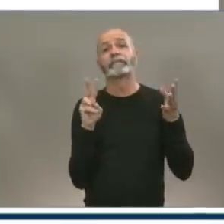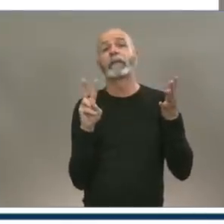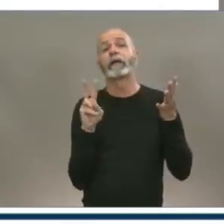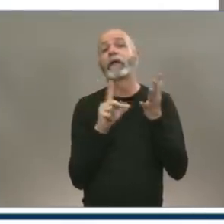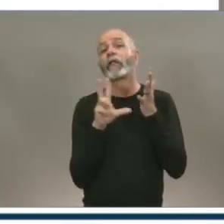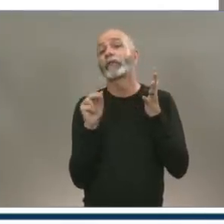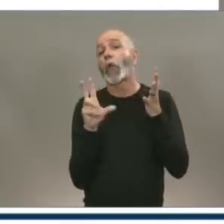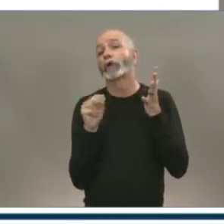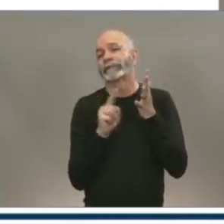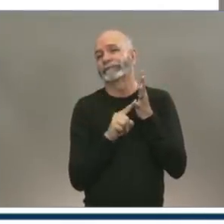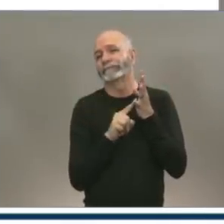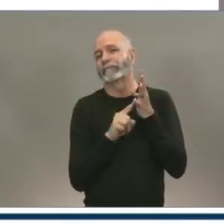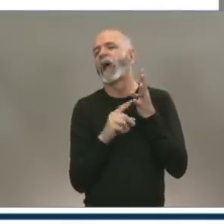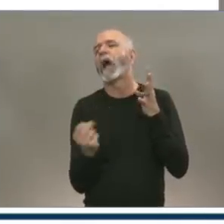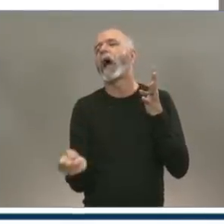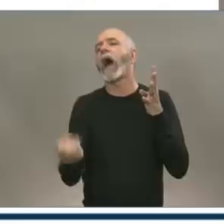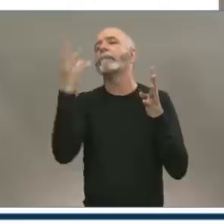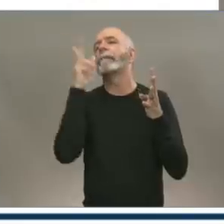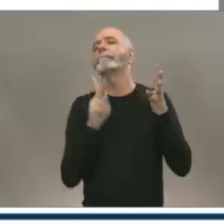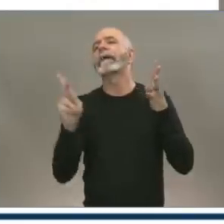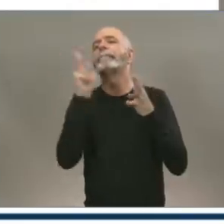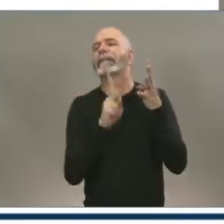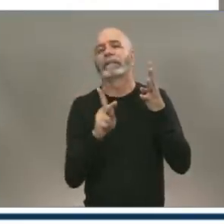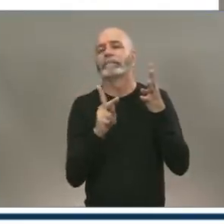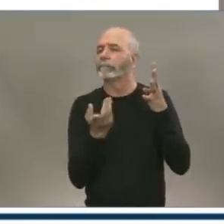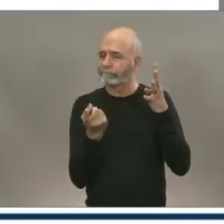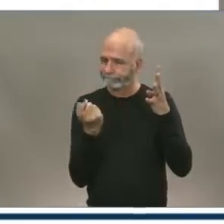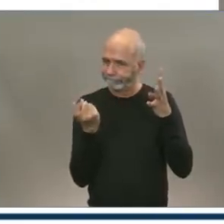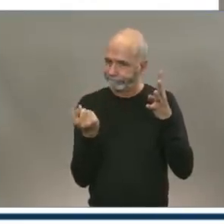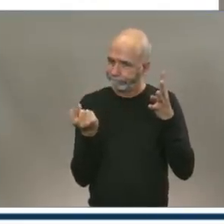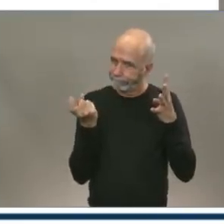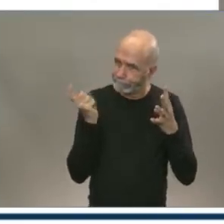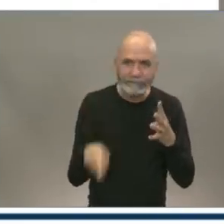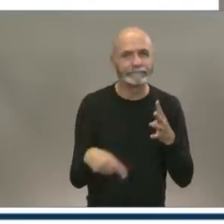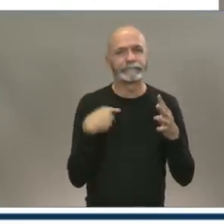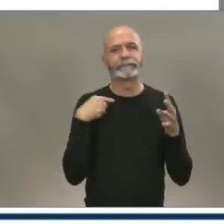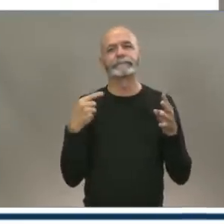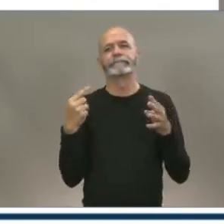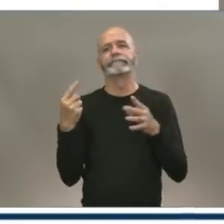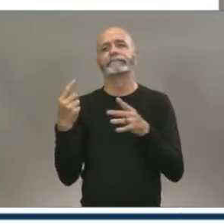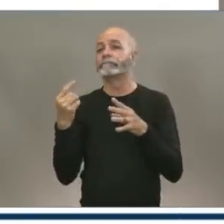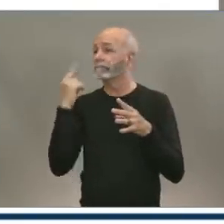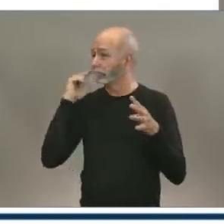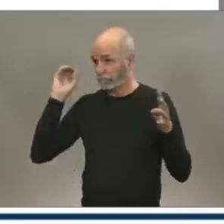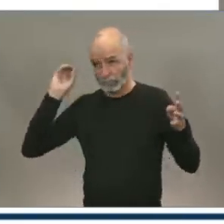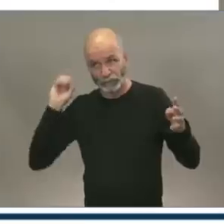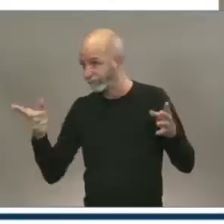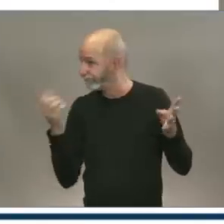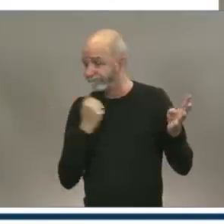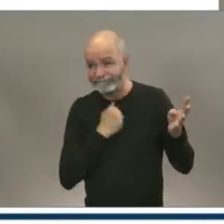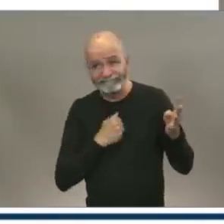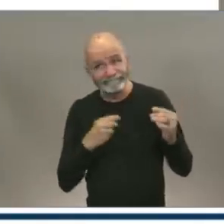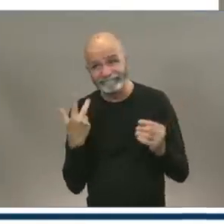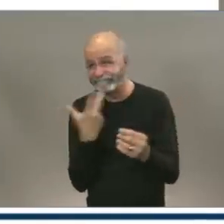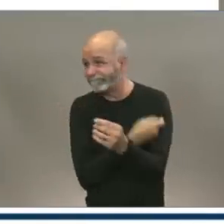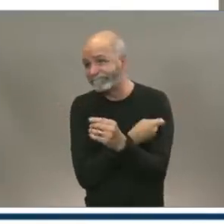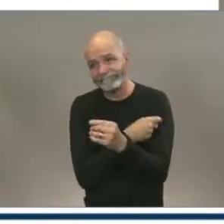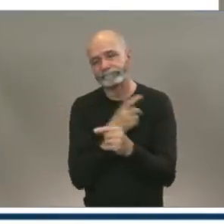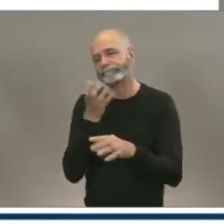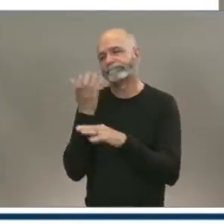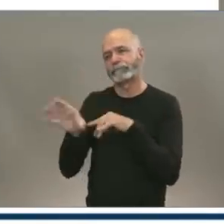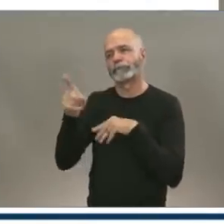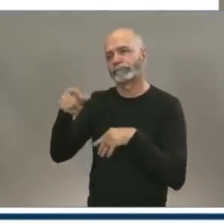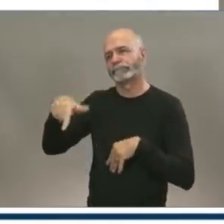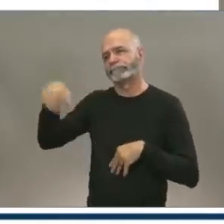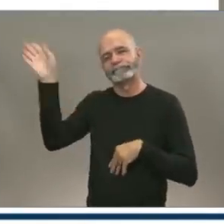people are going to be expected to be, you know, having to go off on leave. We still have a couple of weeks, and I know